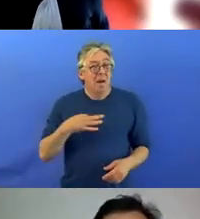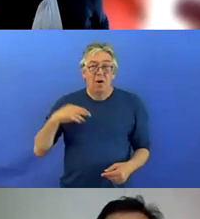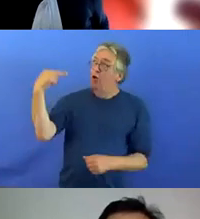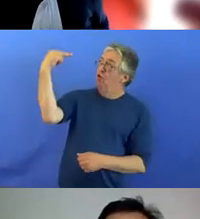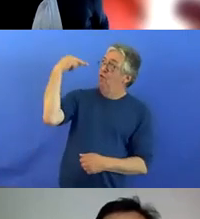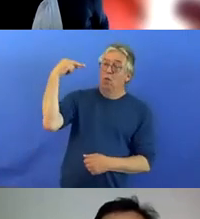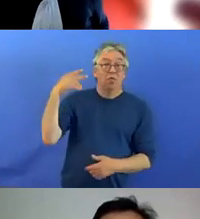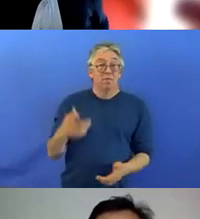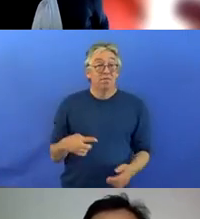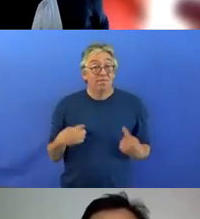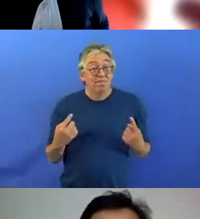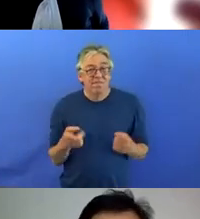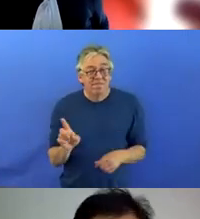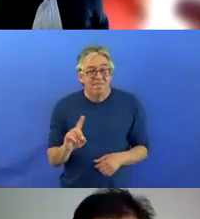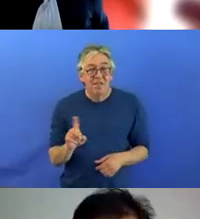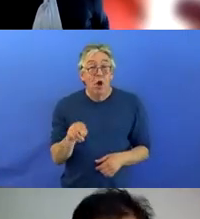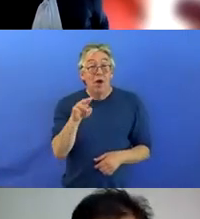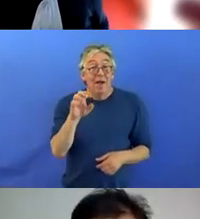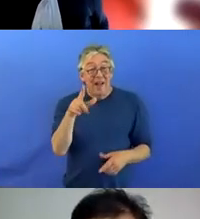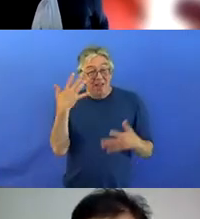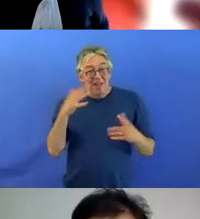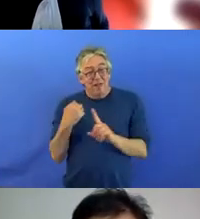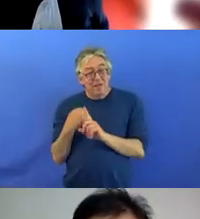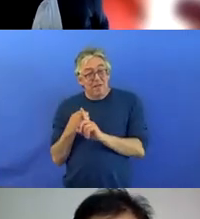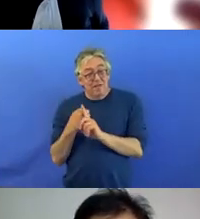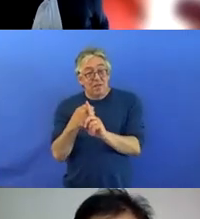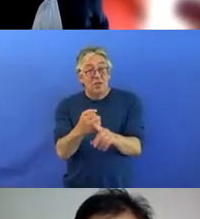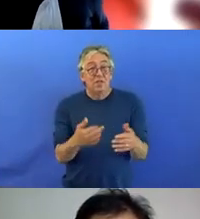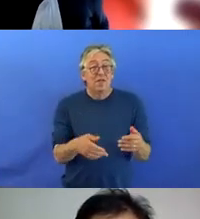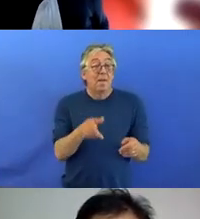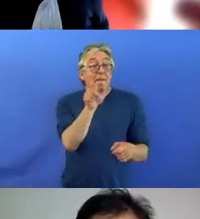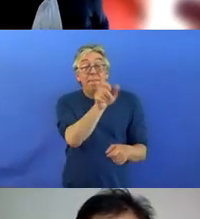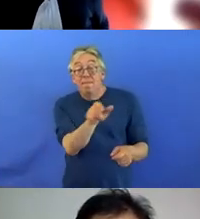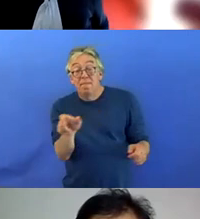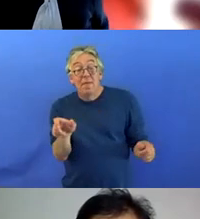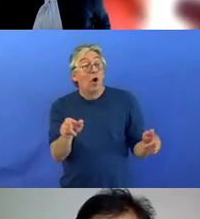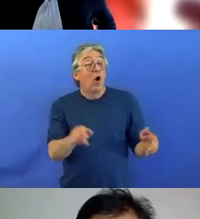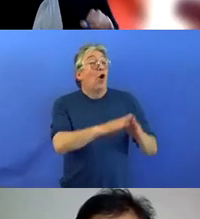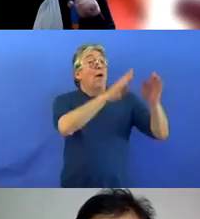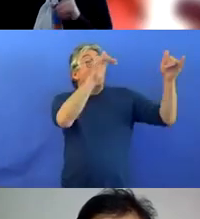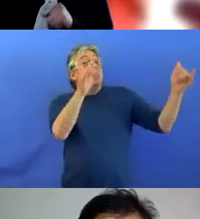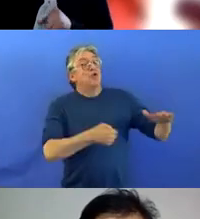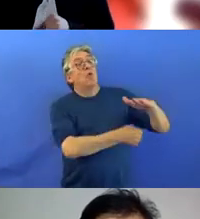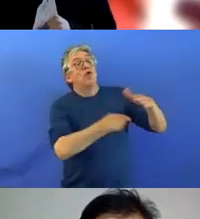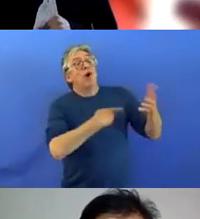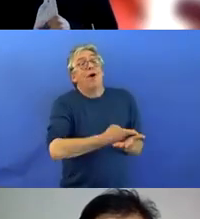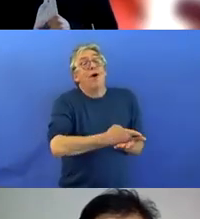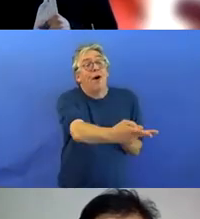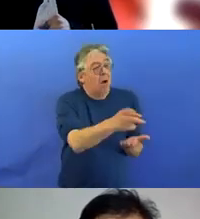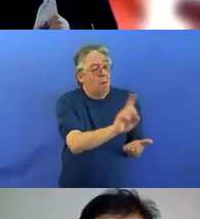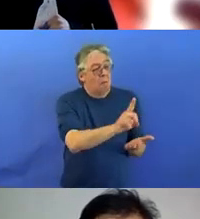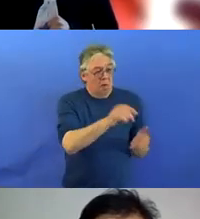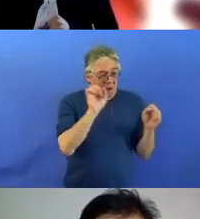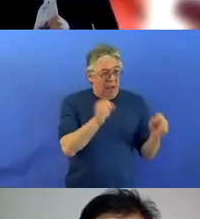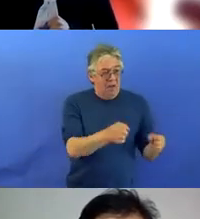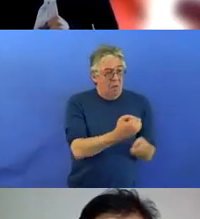of institution, ensuring they have access to personal assistance and that they are available to live in their own homes